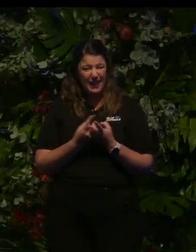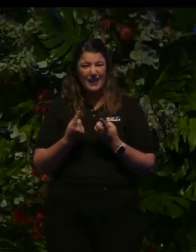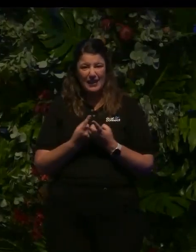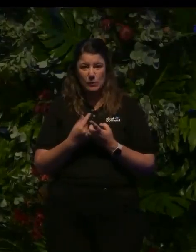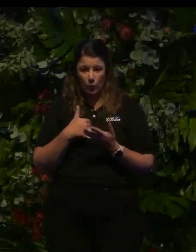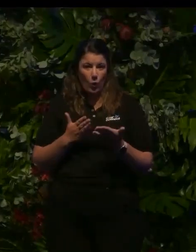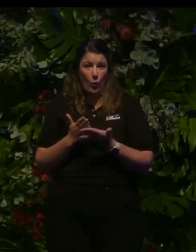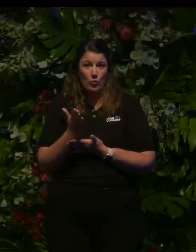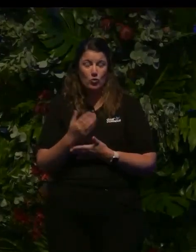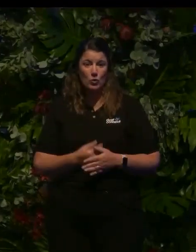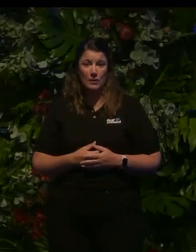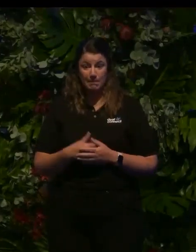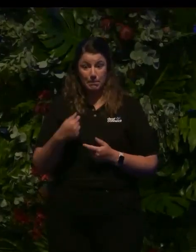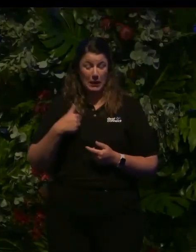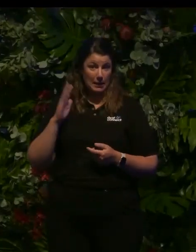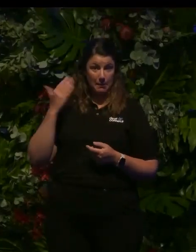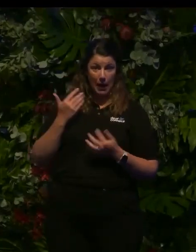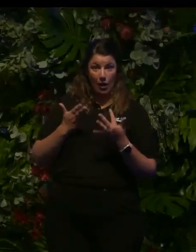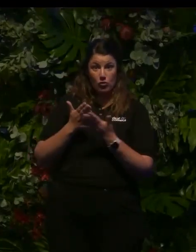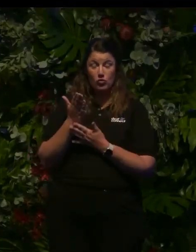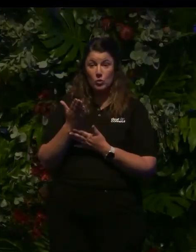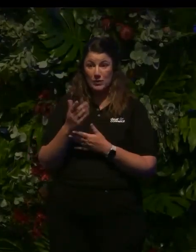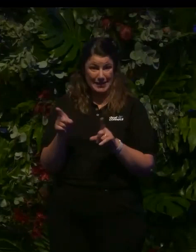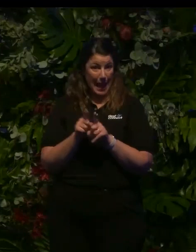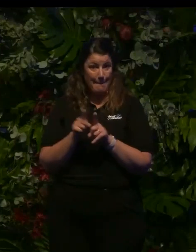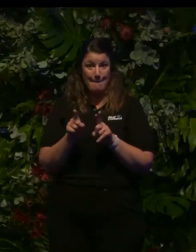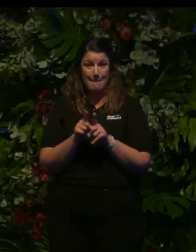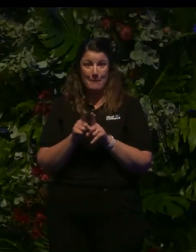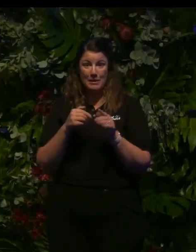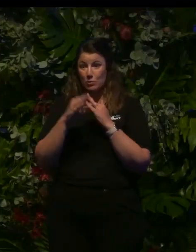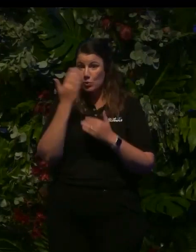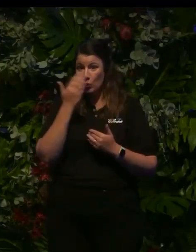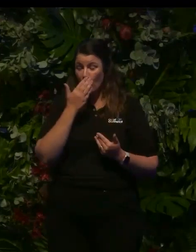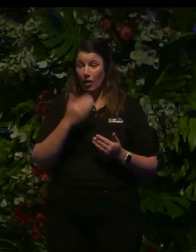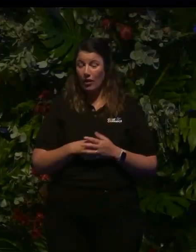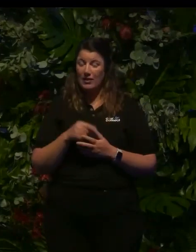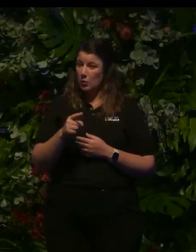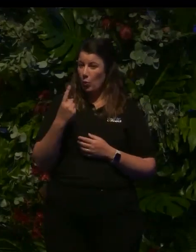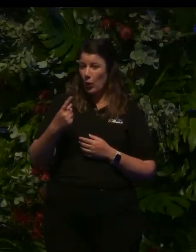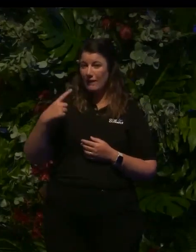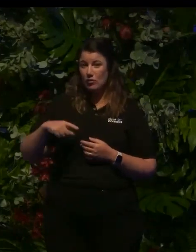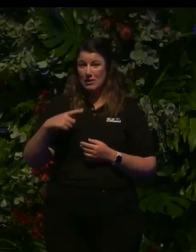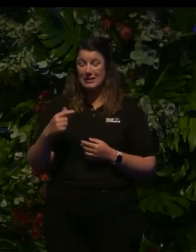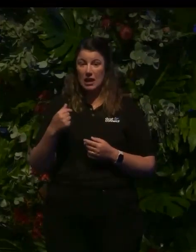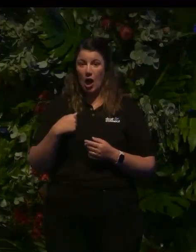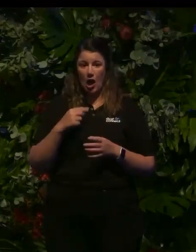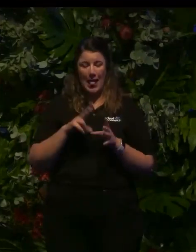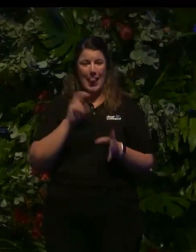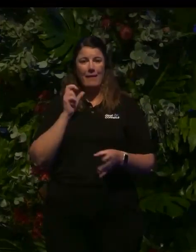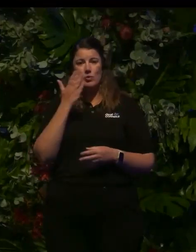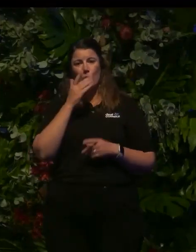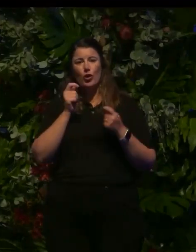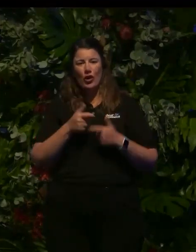we go through. I went through the same thing in school, and I think that's one of the reasons why I left, because